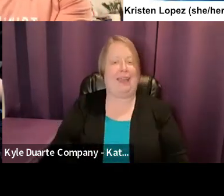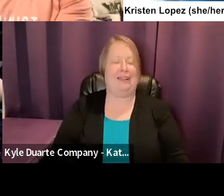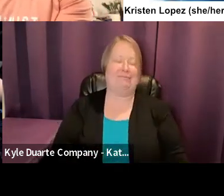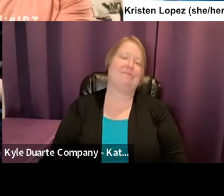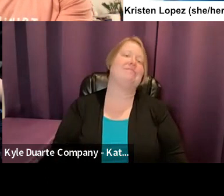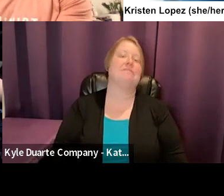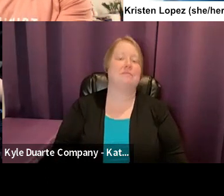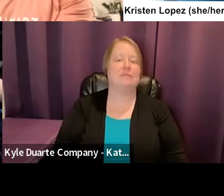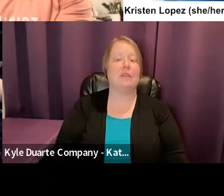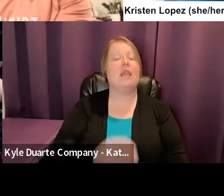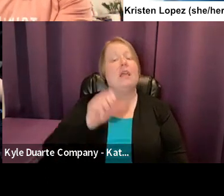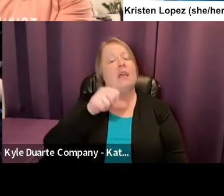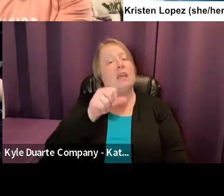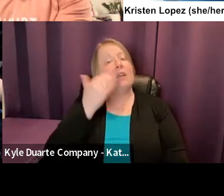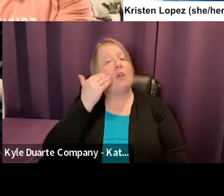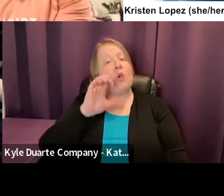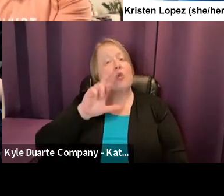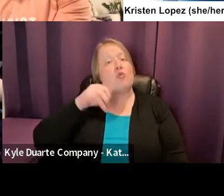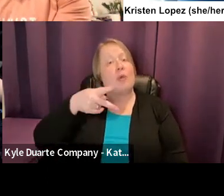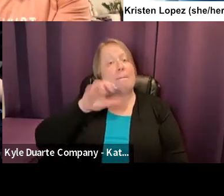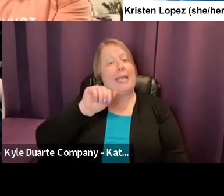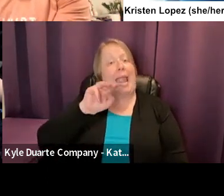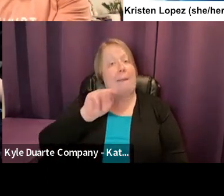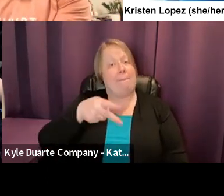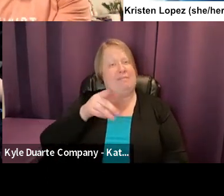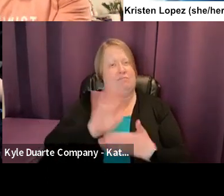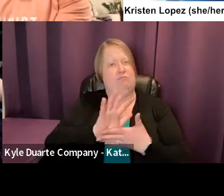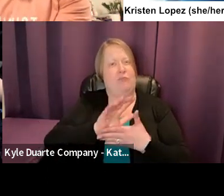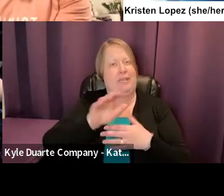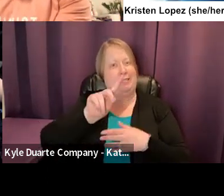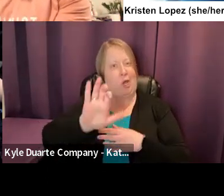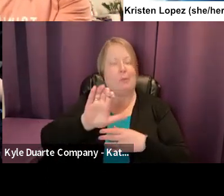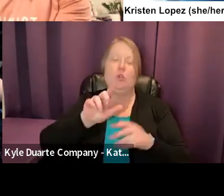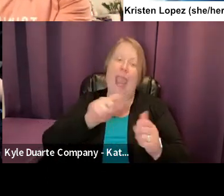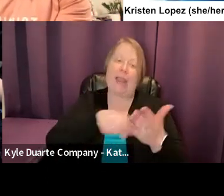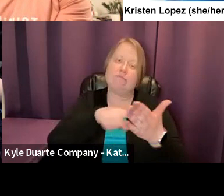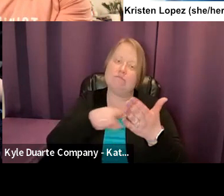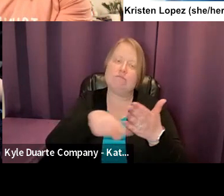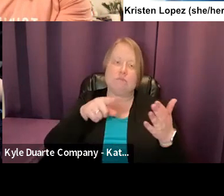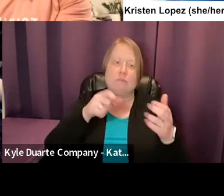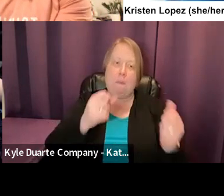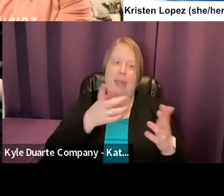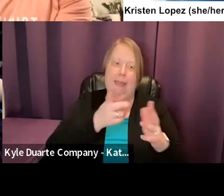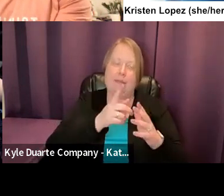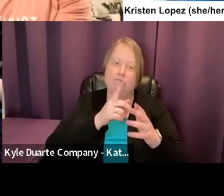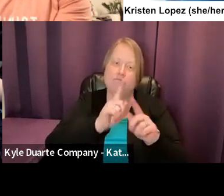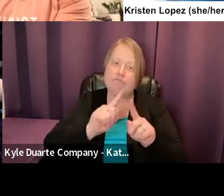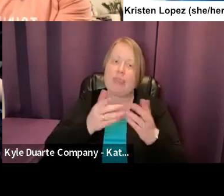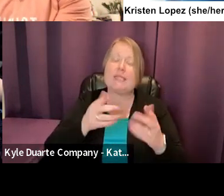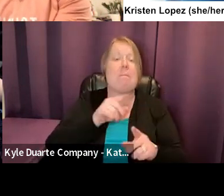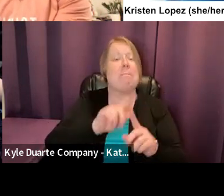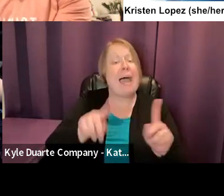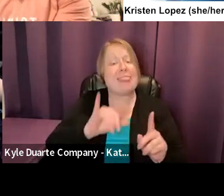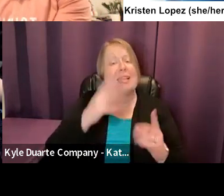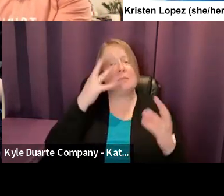something like Crip Camp, like, you can critique Crip Camp, you know, for lots of different things, but that is a very beautiful expression of the disability rights